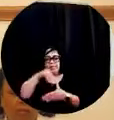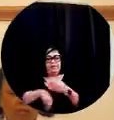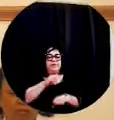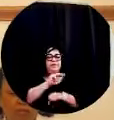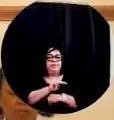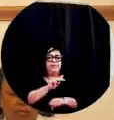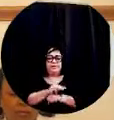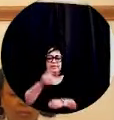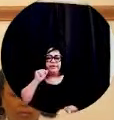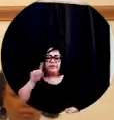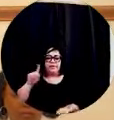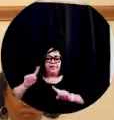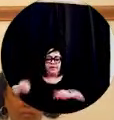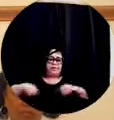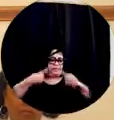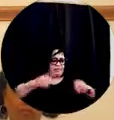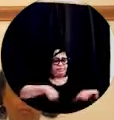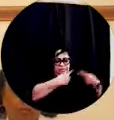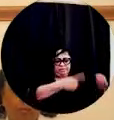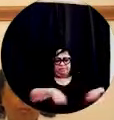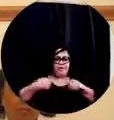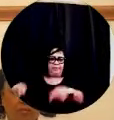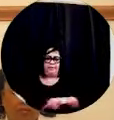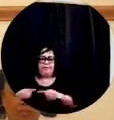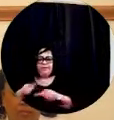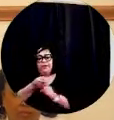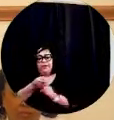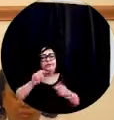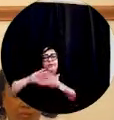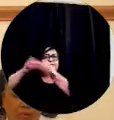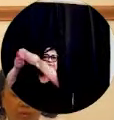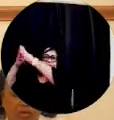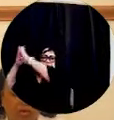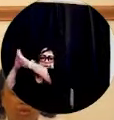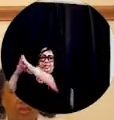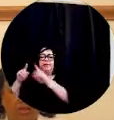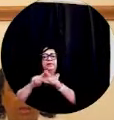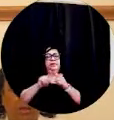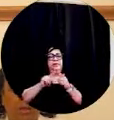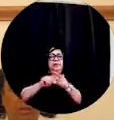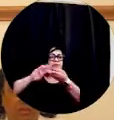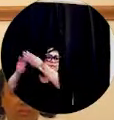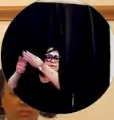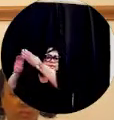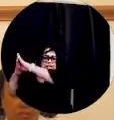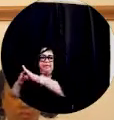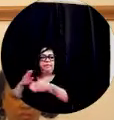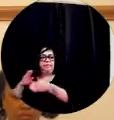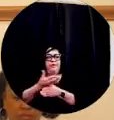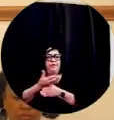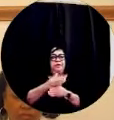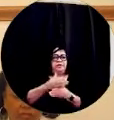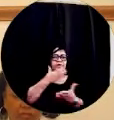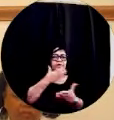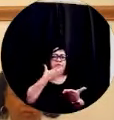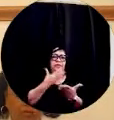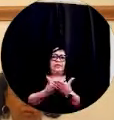traveled from city to city, sharing the good news of our Lord and Jesus Savior as the keynote